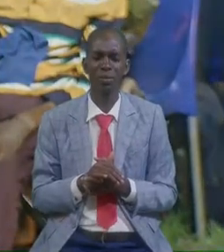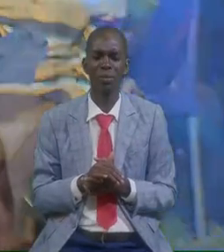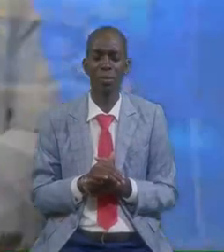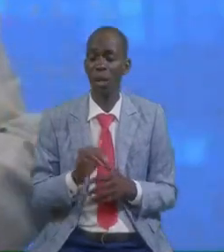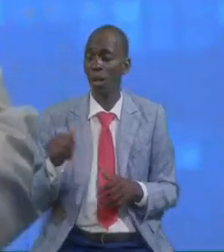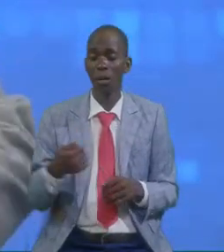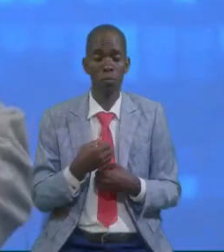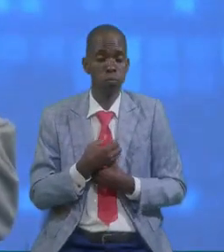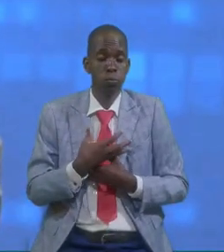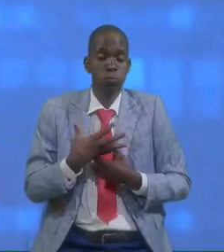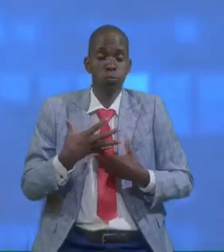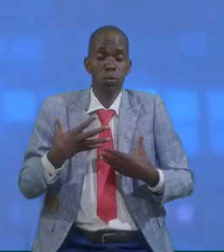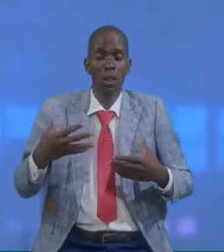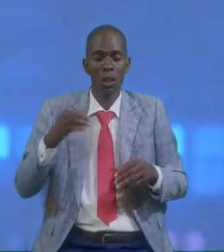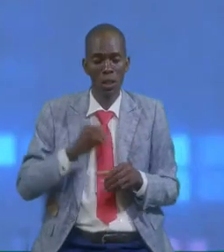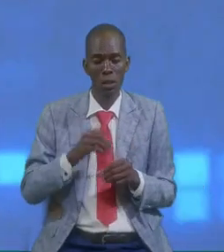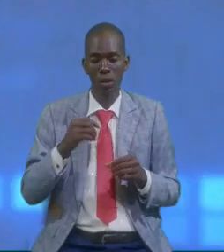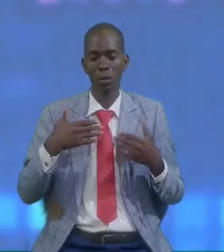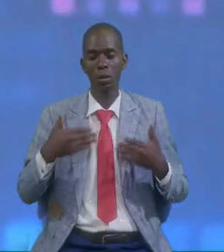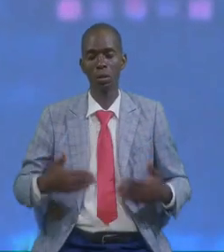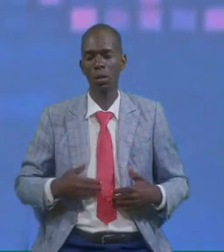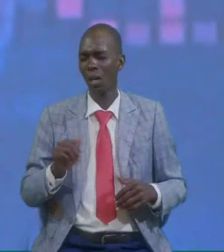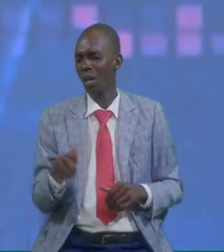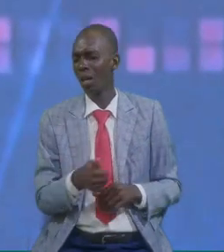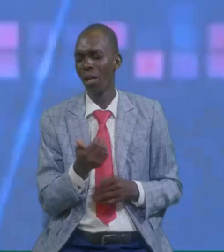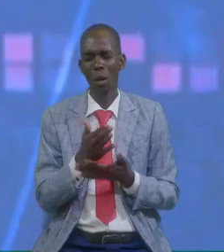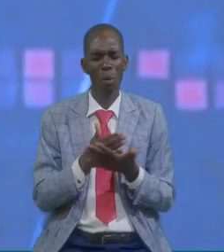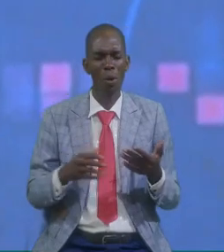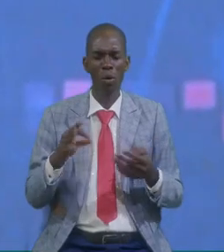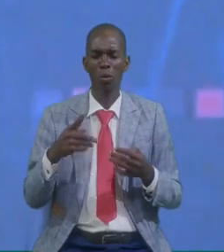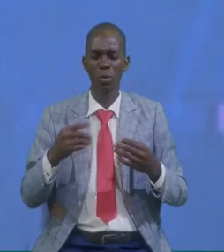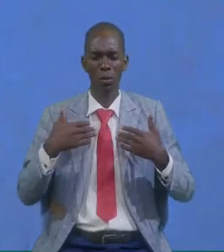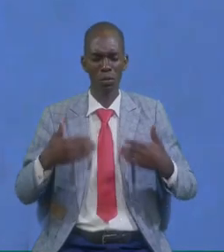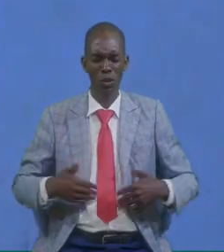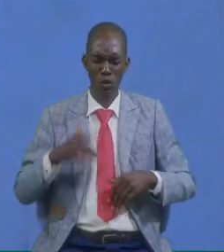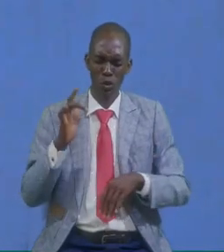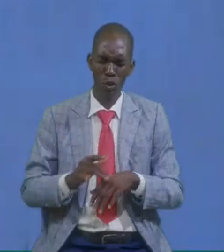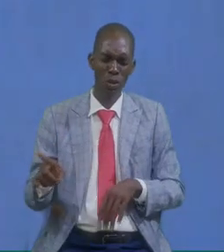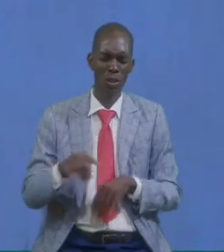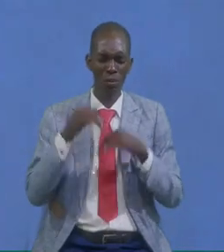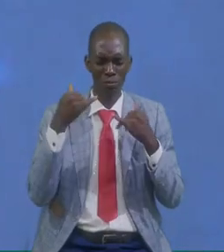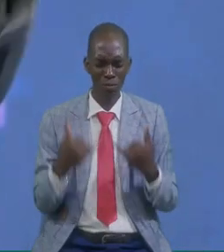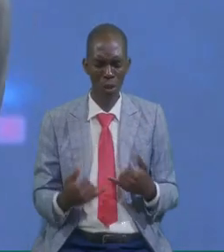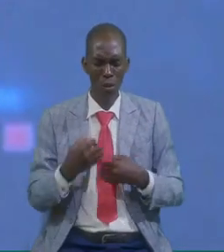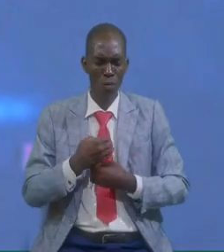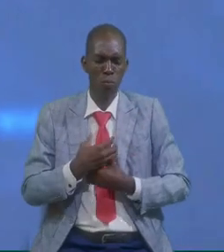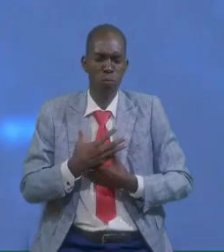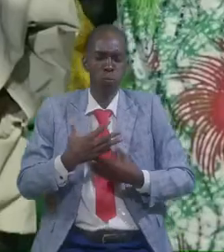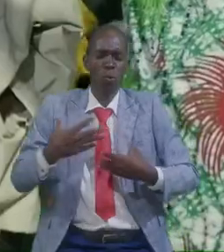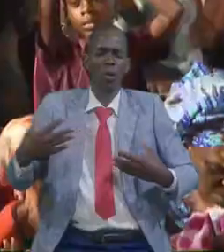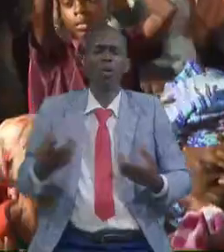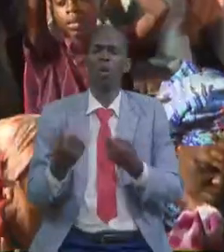swelling in the body, any part of the body, touch them now. Swelling, come out